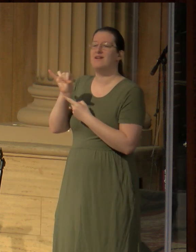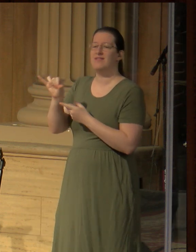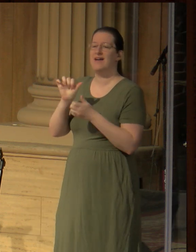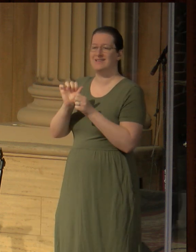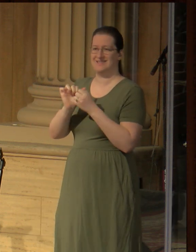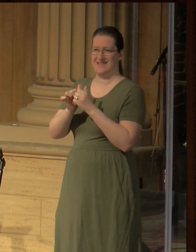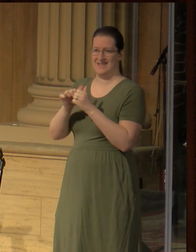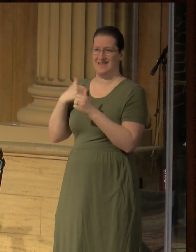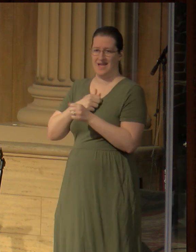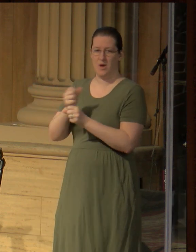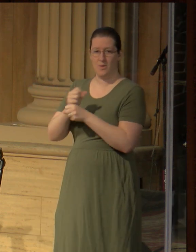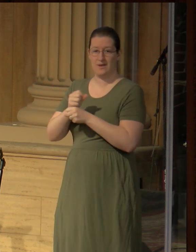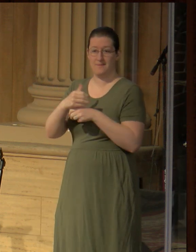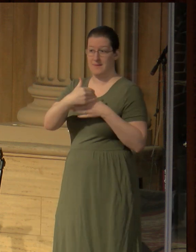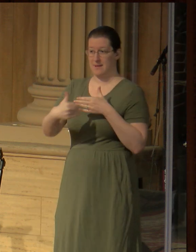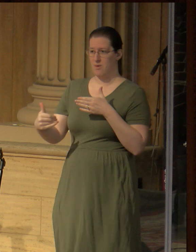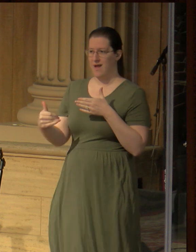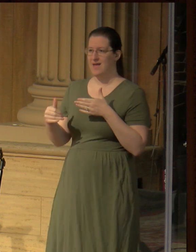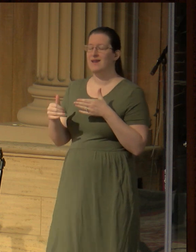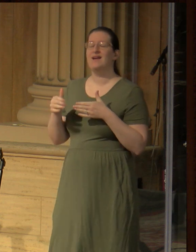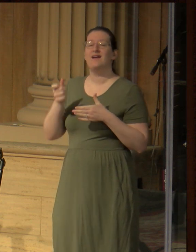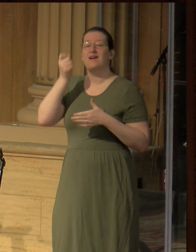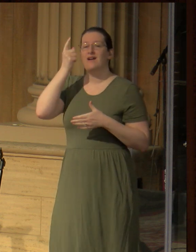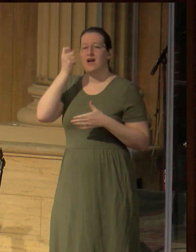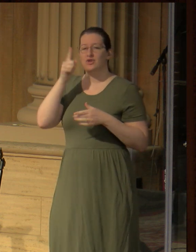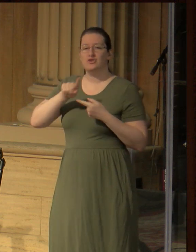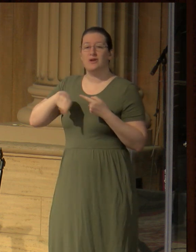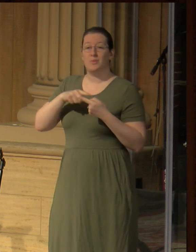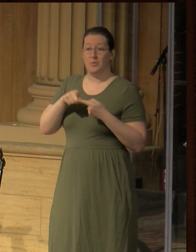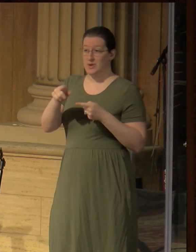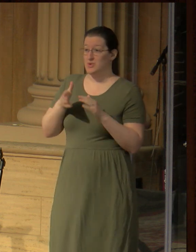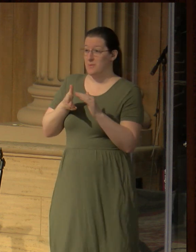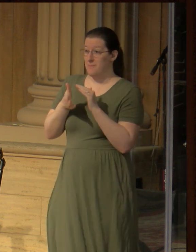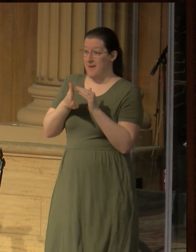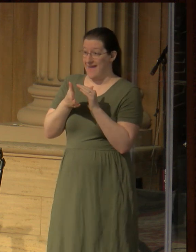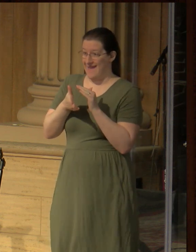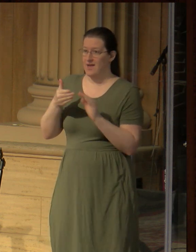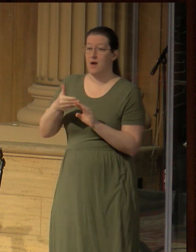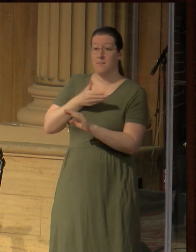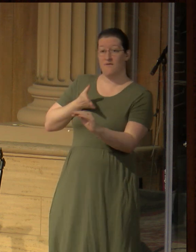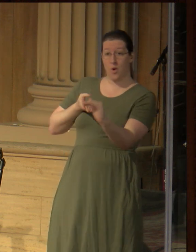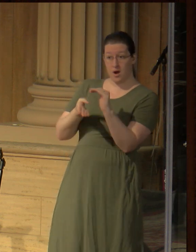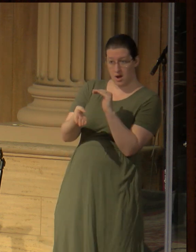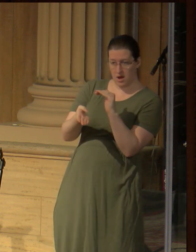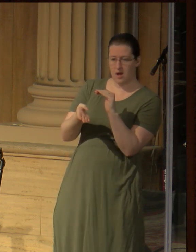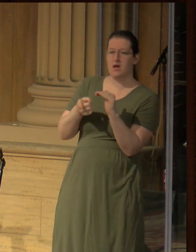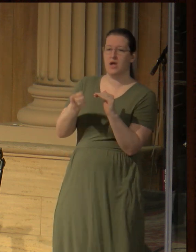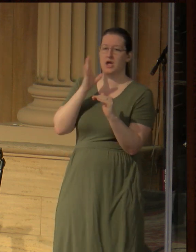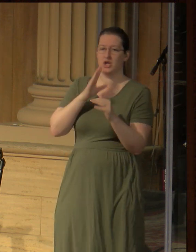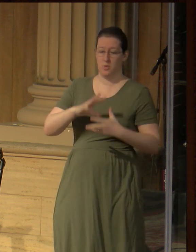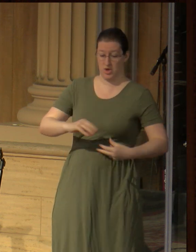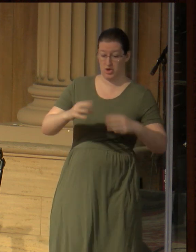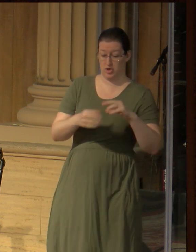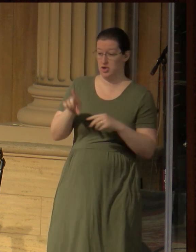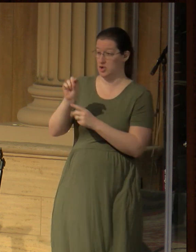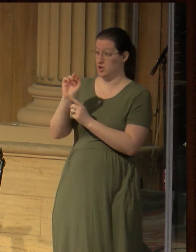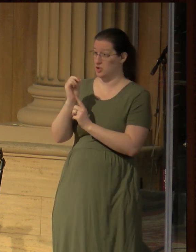a little chunk of last week's dough that you worked into this week's dough so that it would rise and so that bread could be